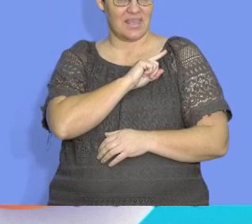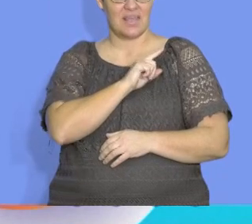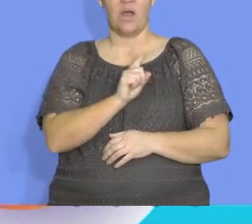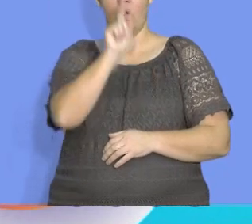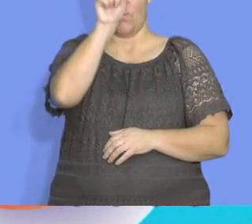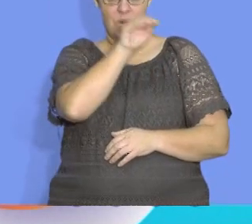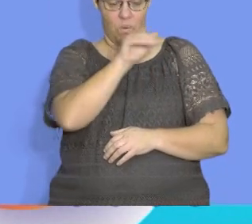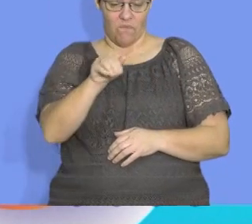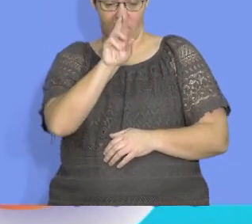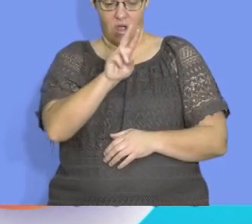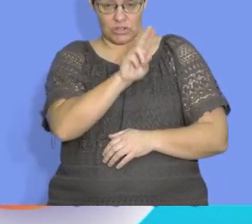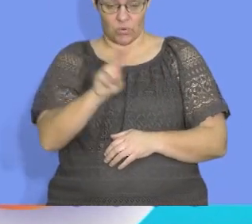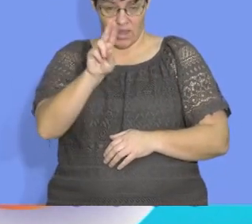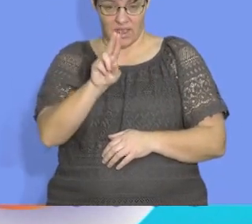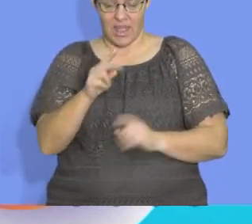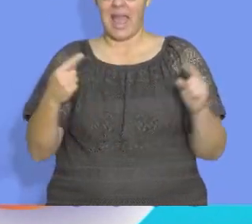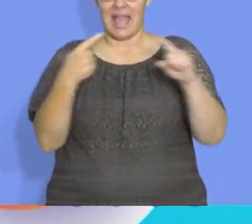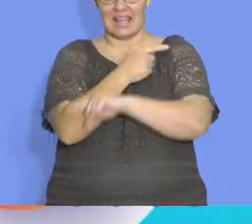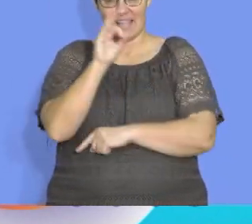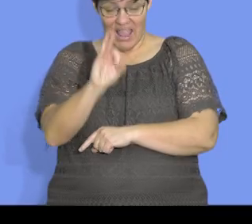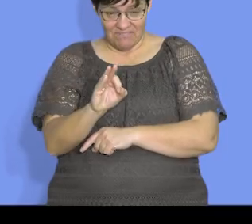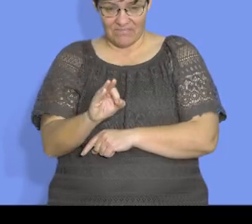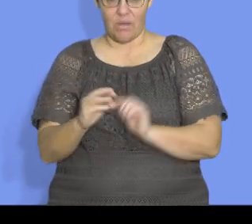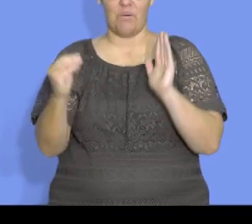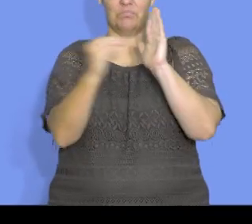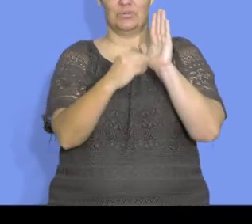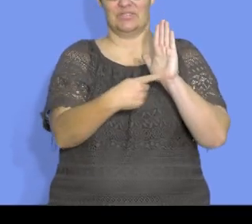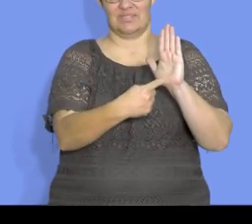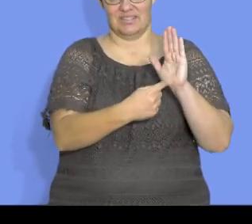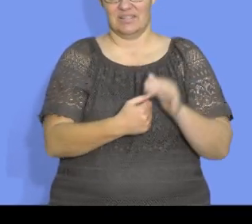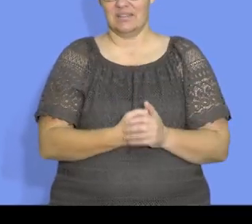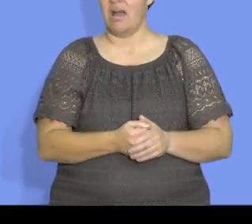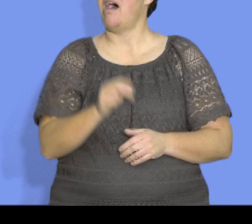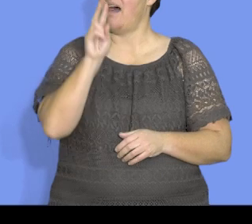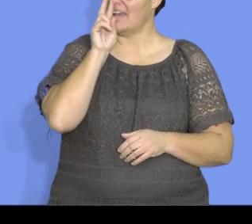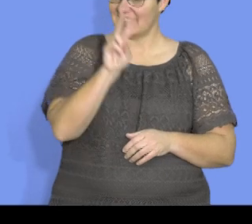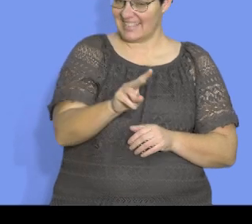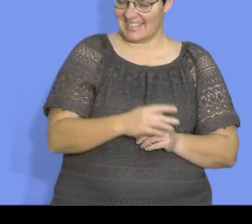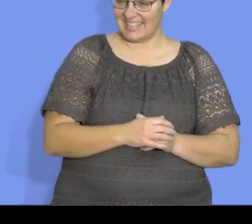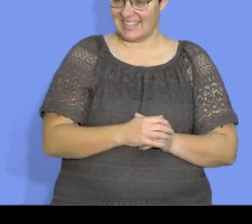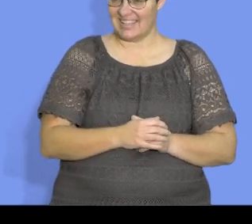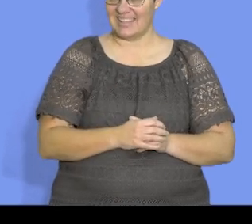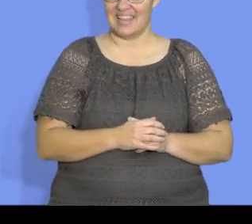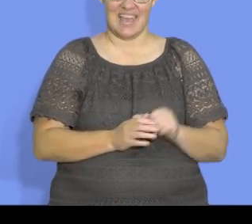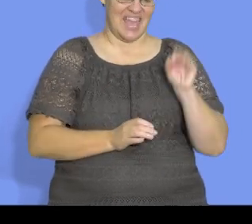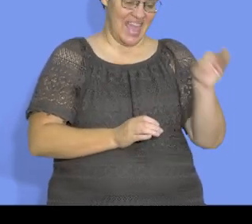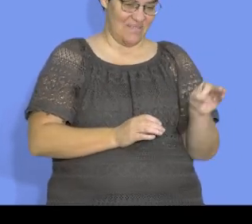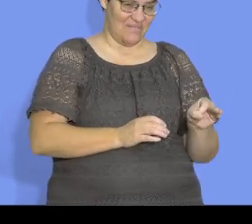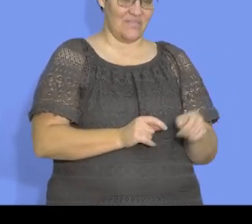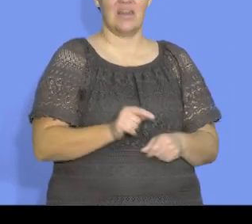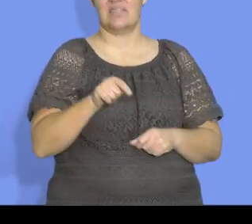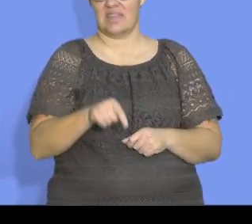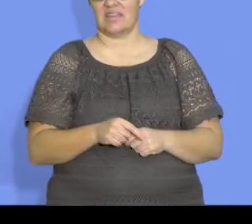plot 1 over r squared against f. And that's exactly what I've done here. And you'll see there I've